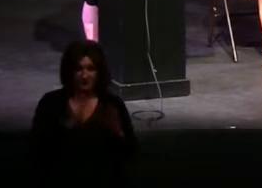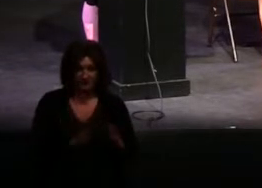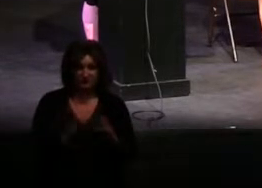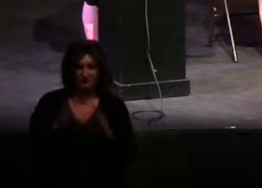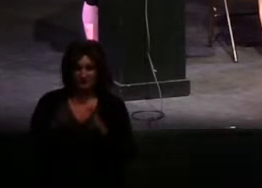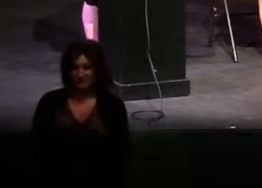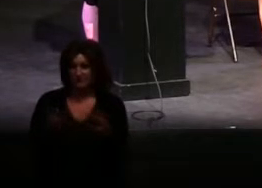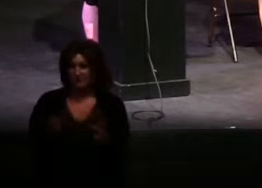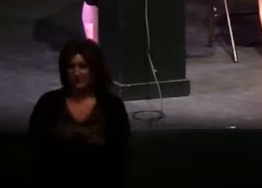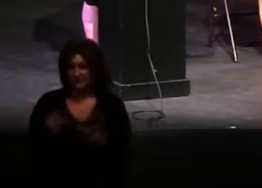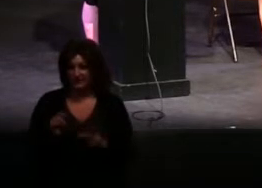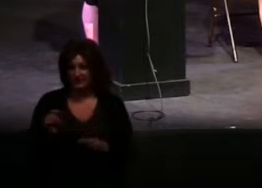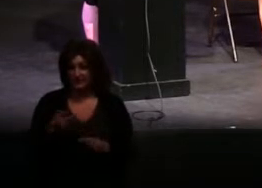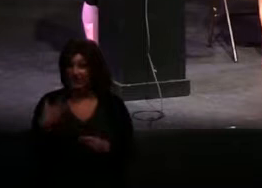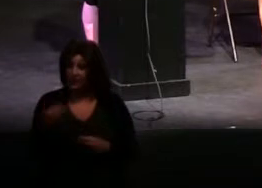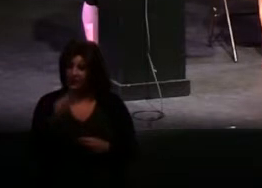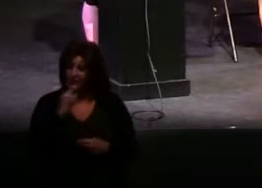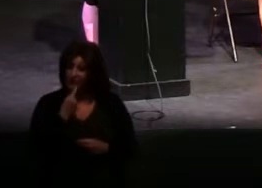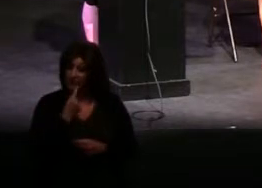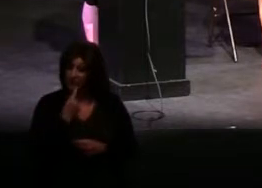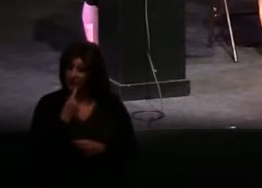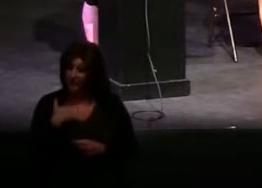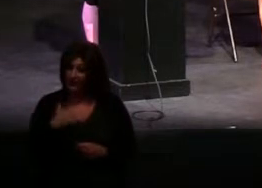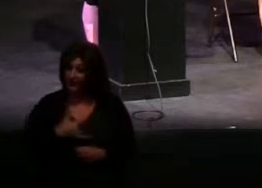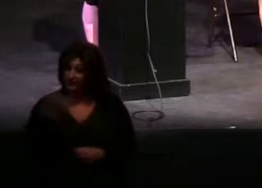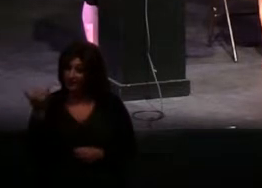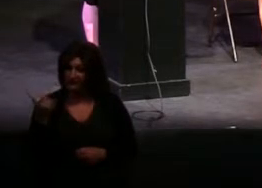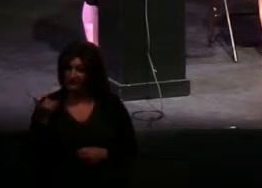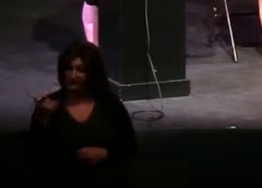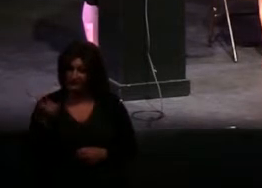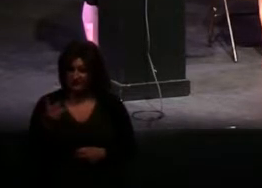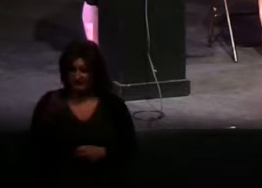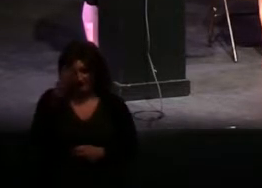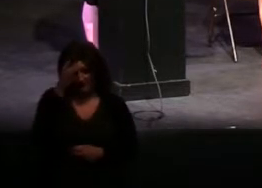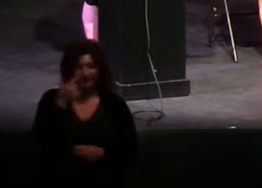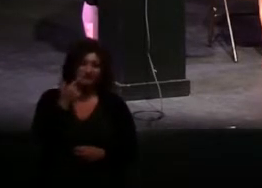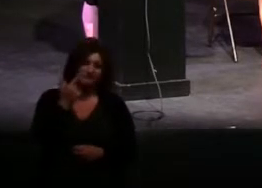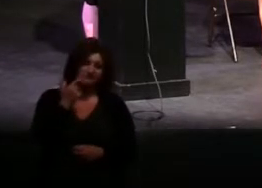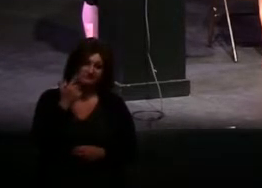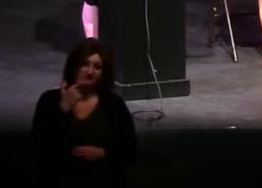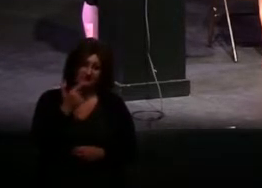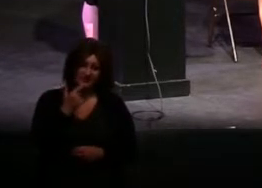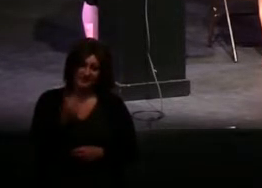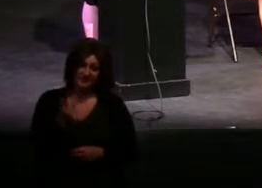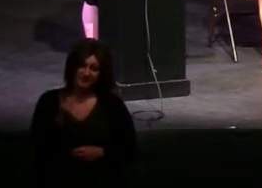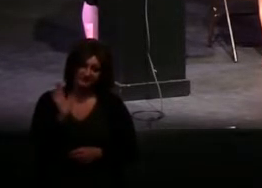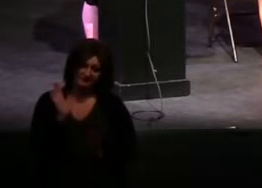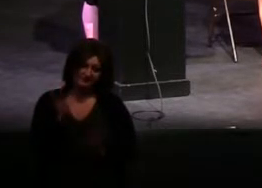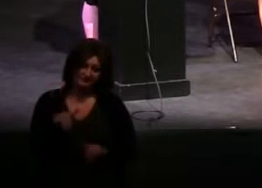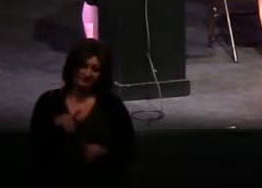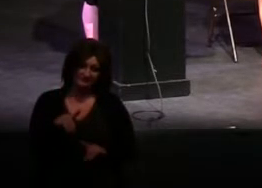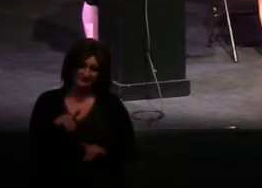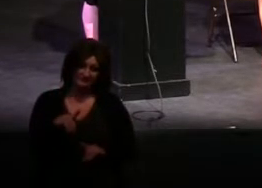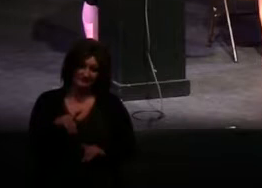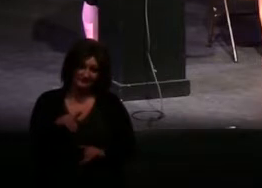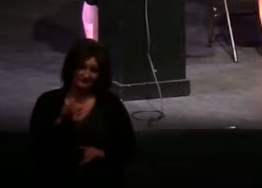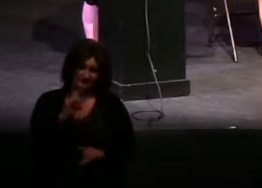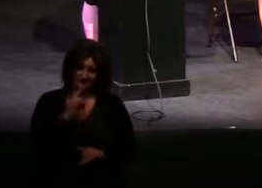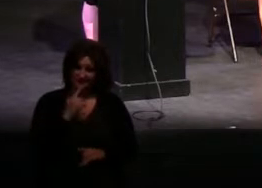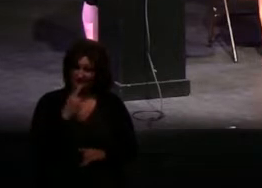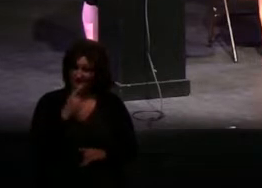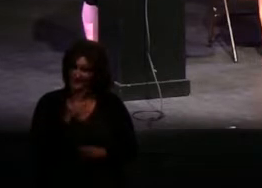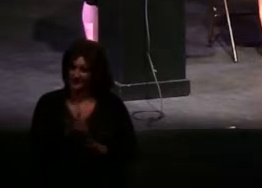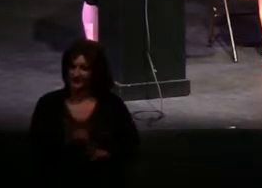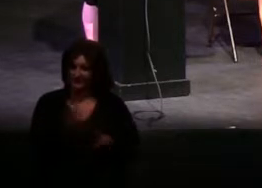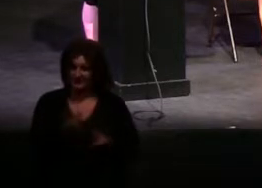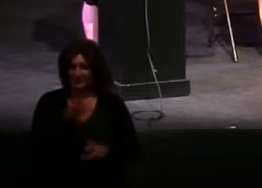pee. "Get out of the corn, Charlie," I yelled. Father chuckled and said, "Hey, a scorned corn dog."